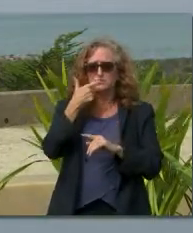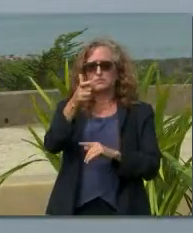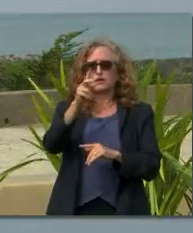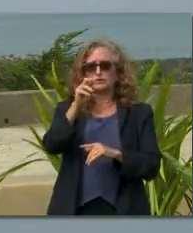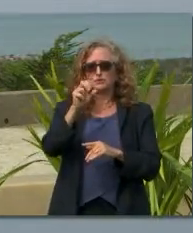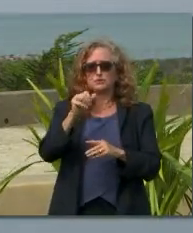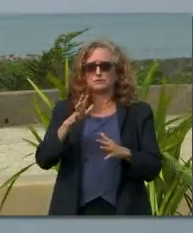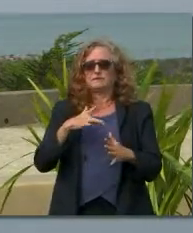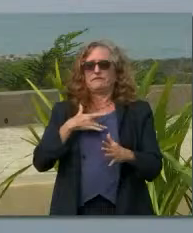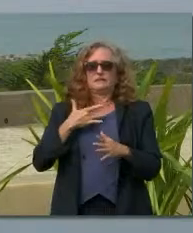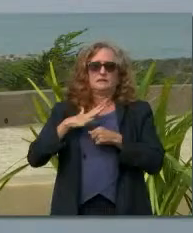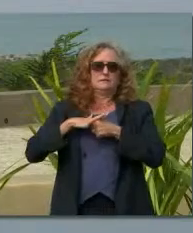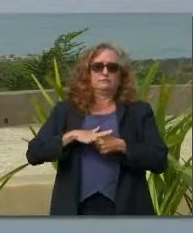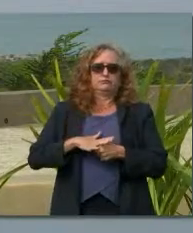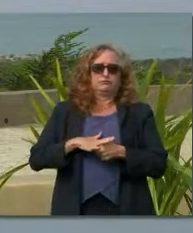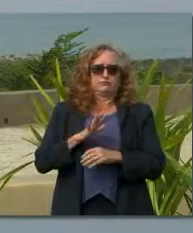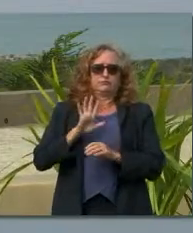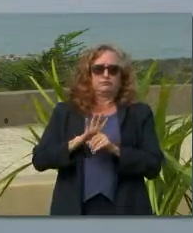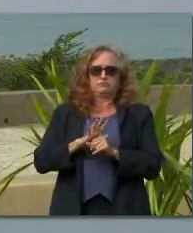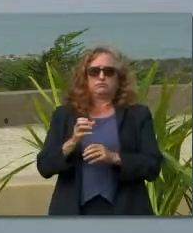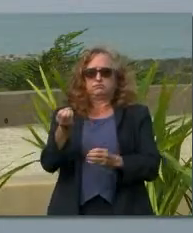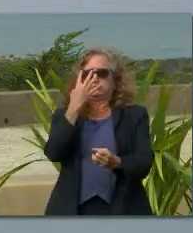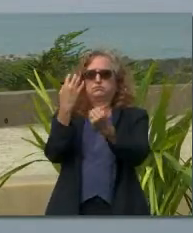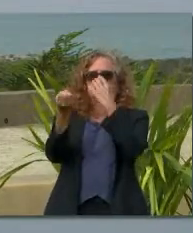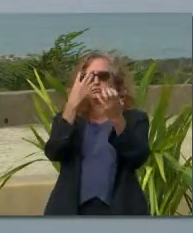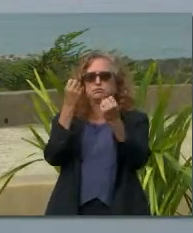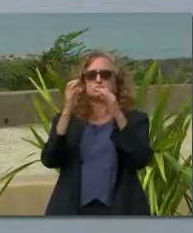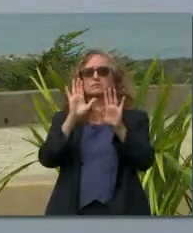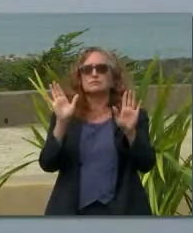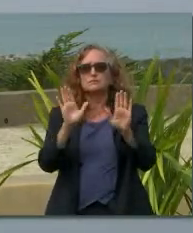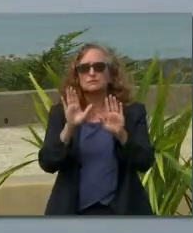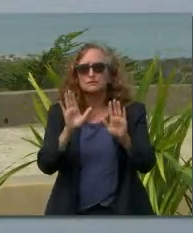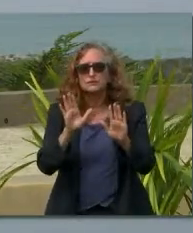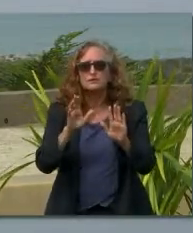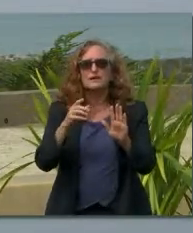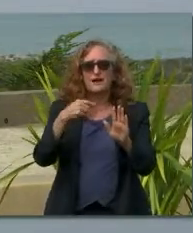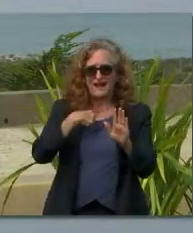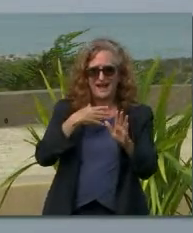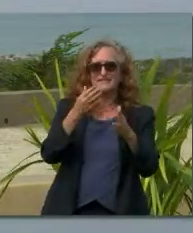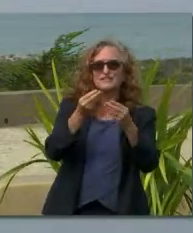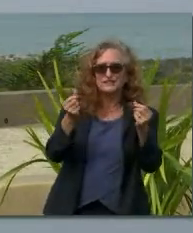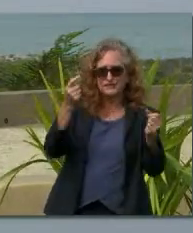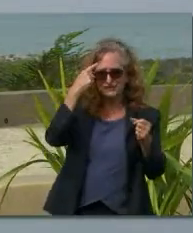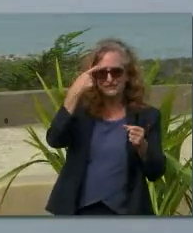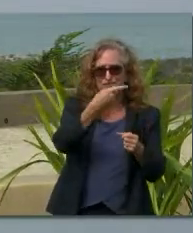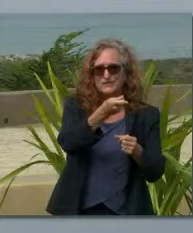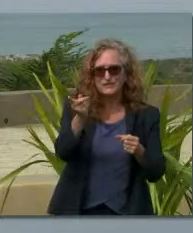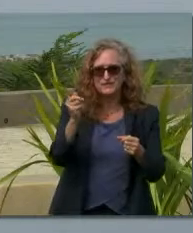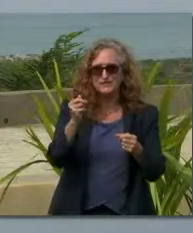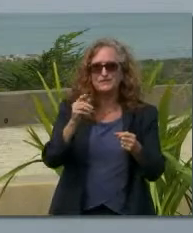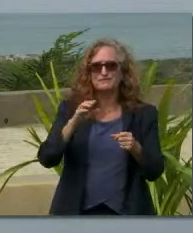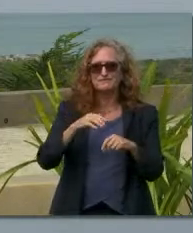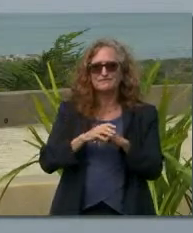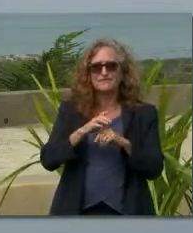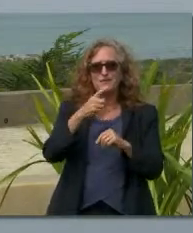news and it's stressful. But these are the antidotes to that anxiety and stress. You know, they're future-proofing, not just